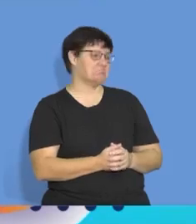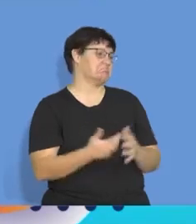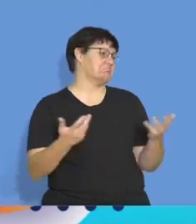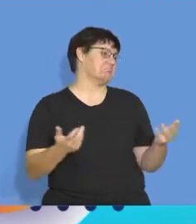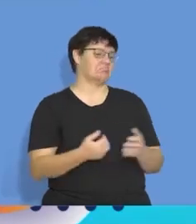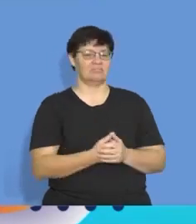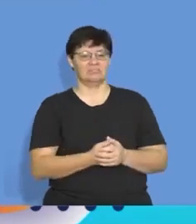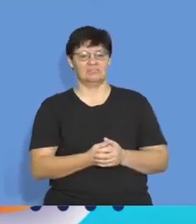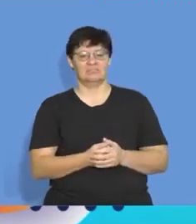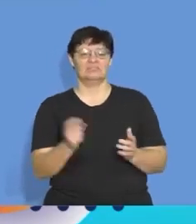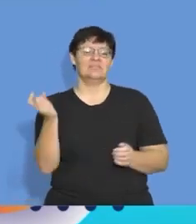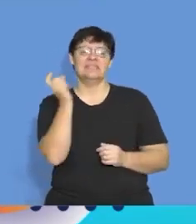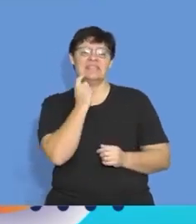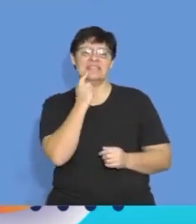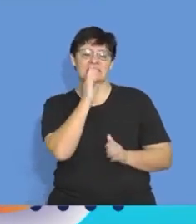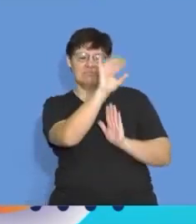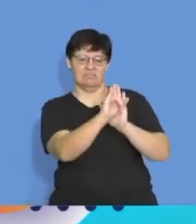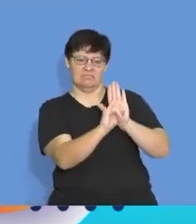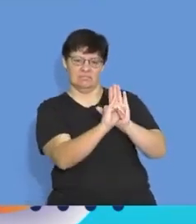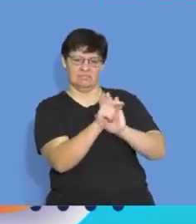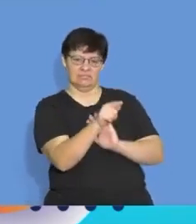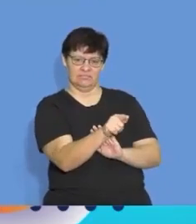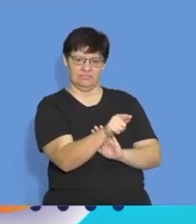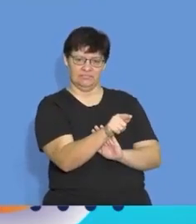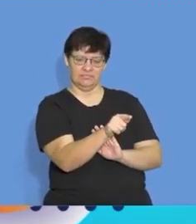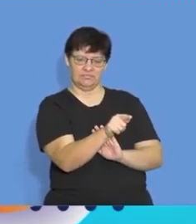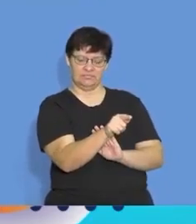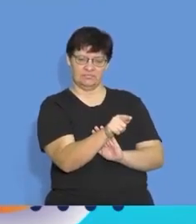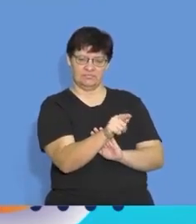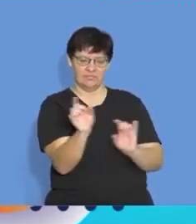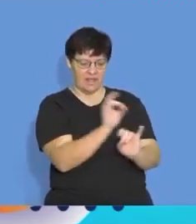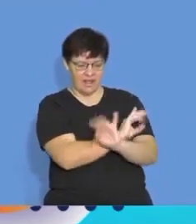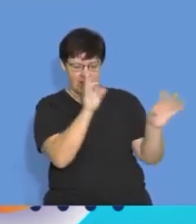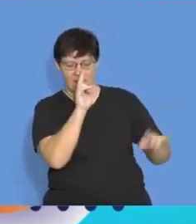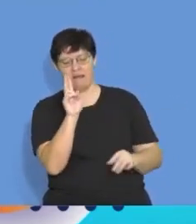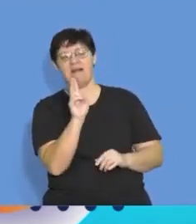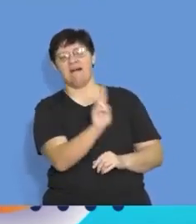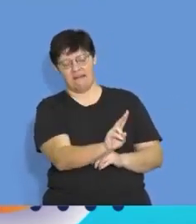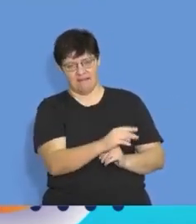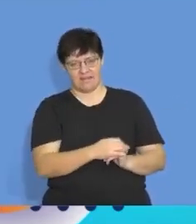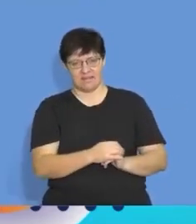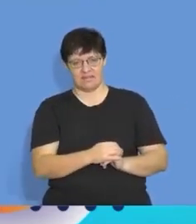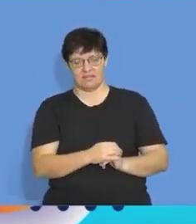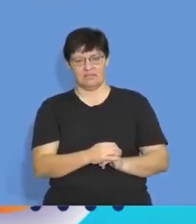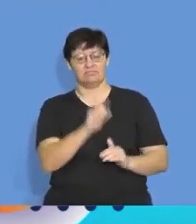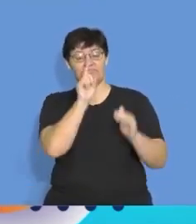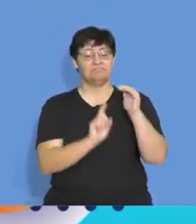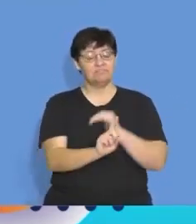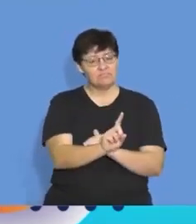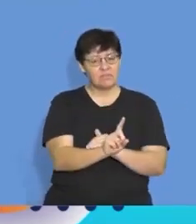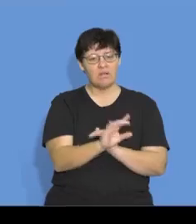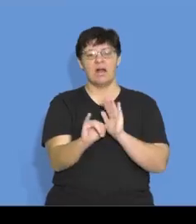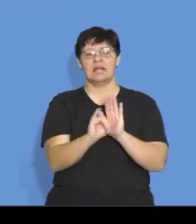Items that are easily identifiable. Clearly you can see that if you walk in, you